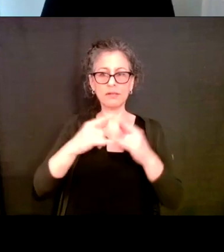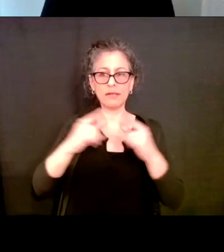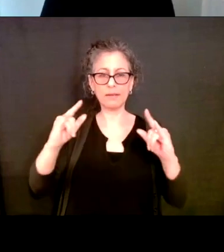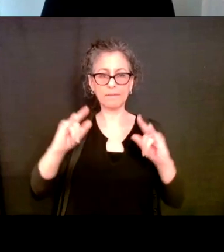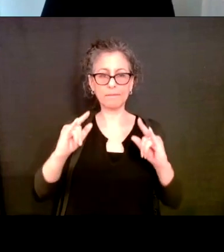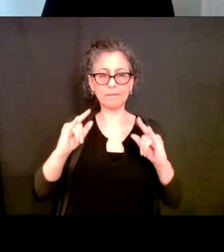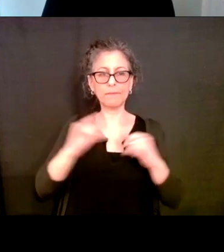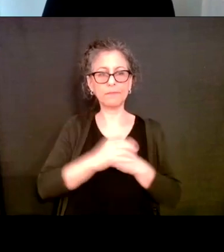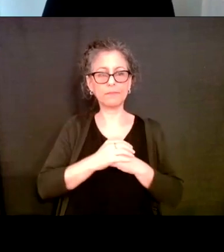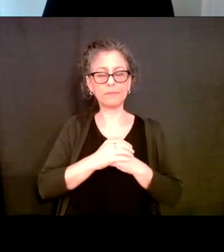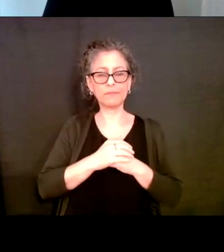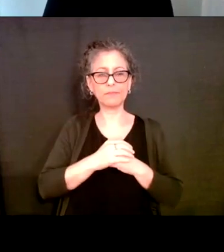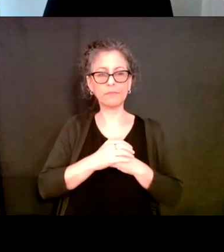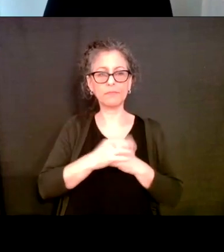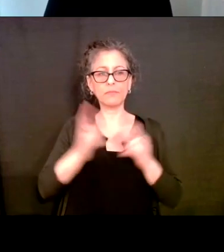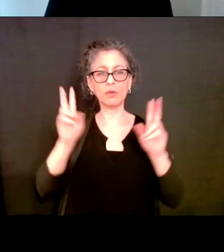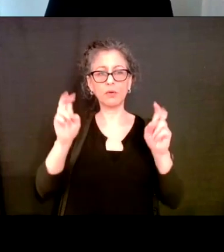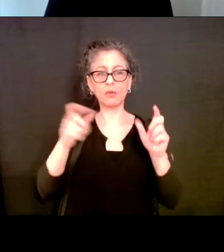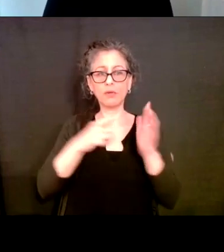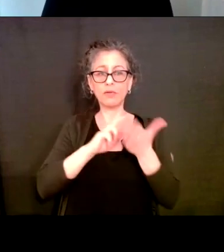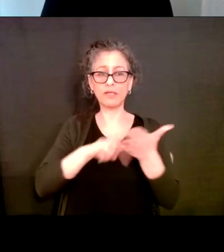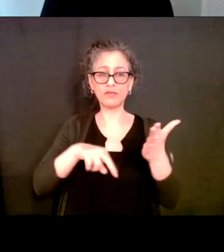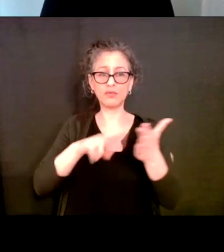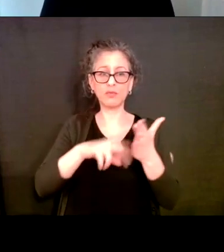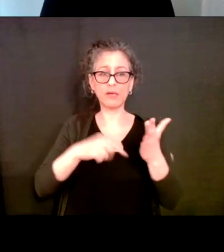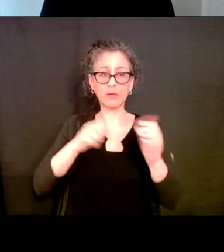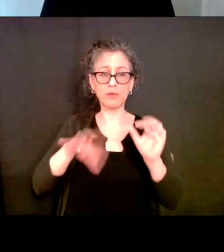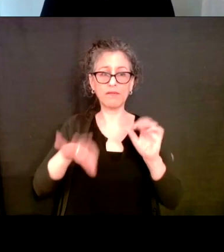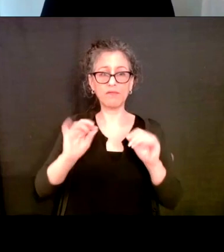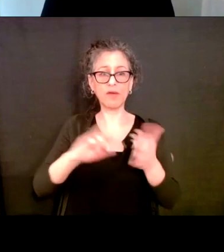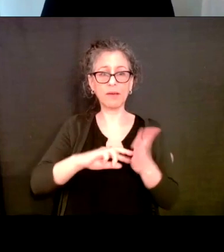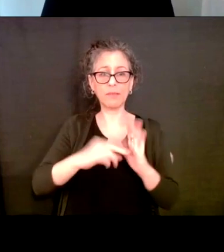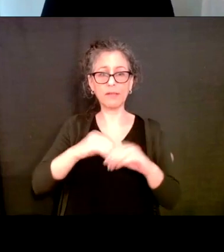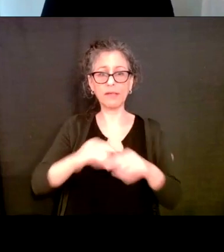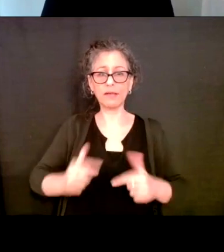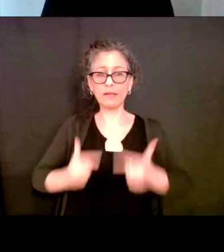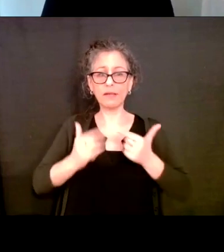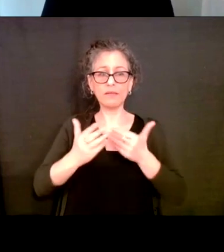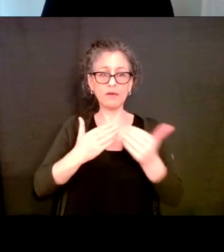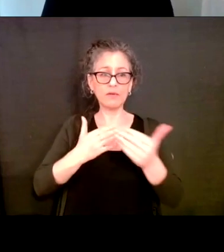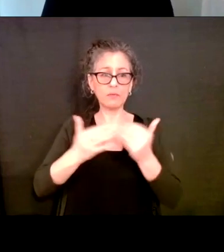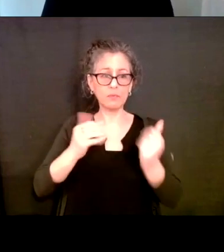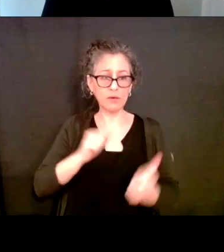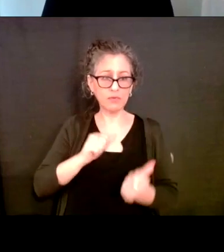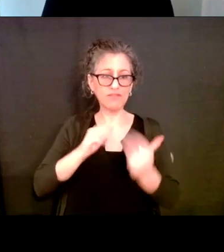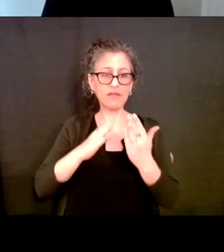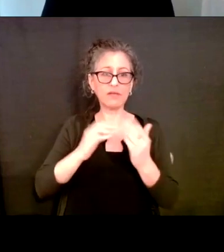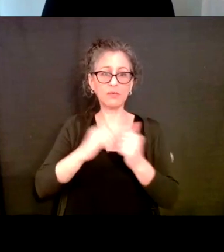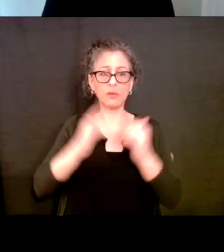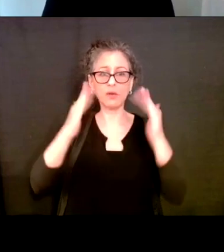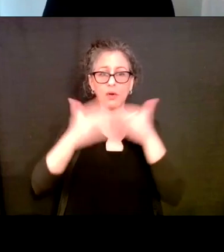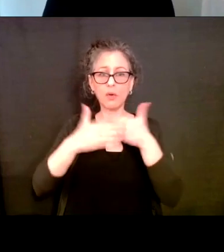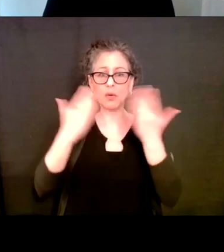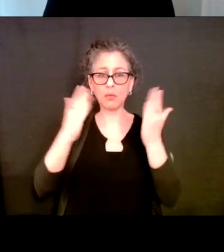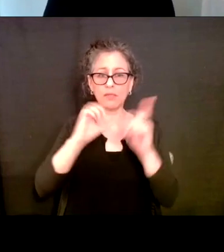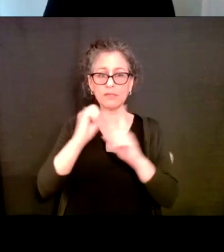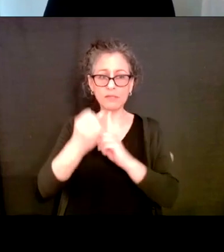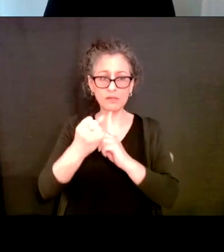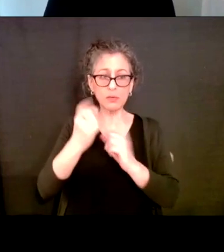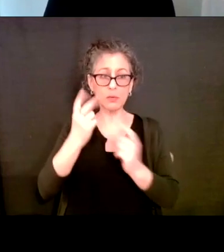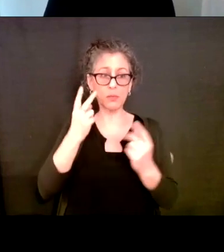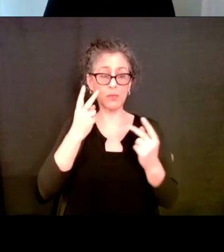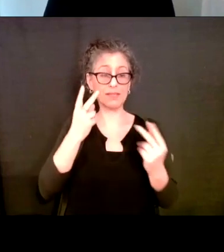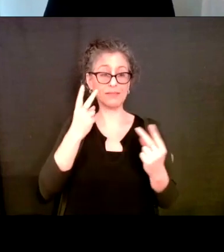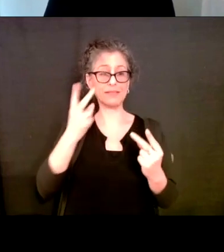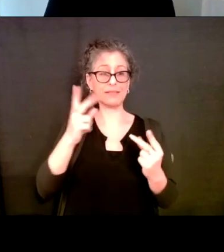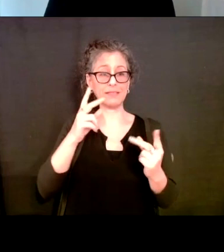text are, we may also find meaning in life even when confronted with a hopeless situation, when facing a fate